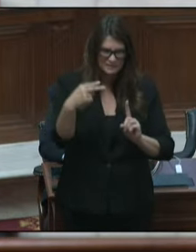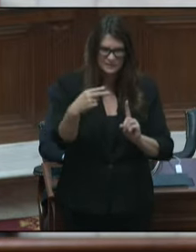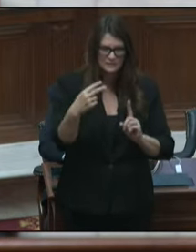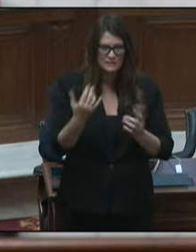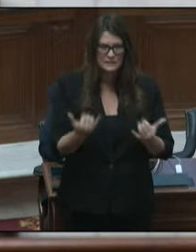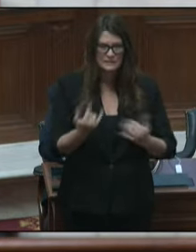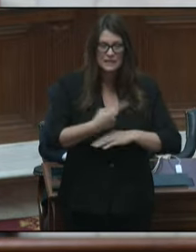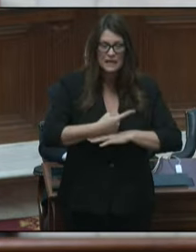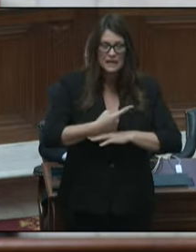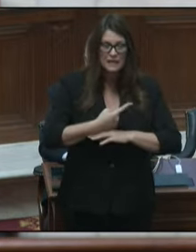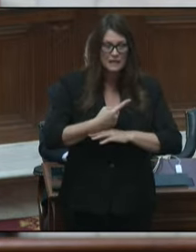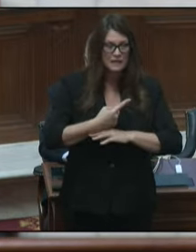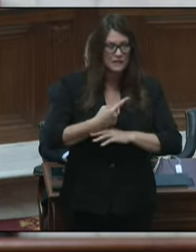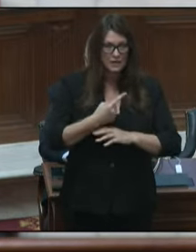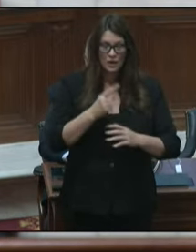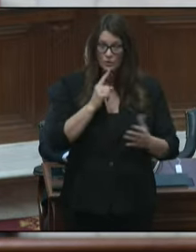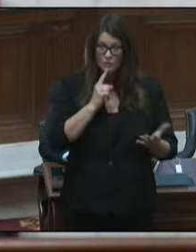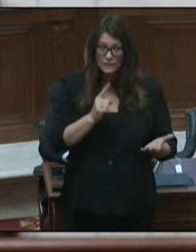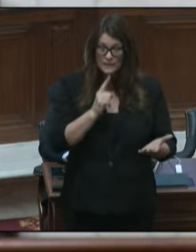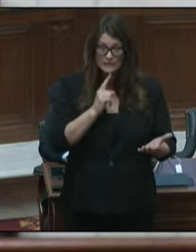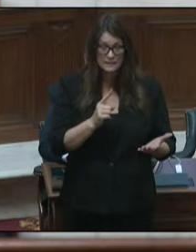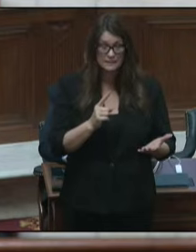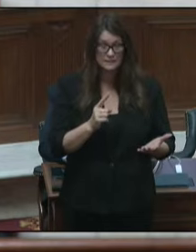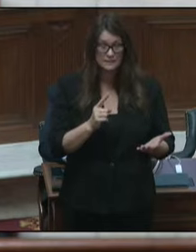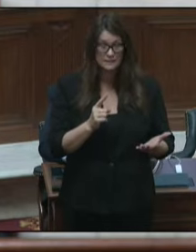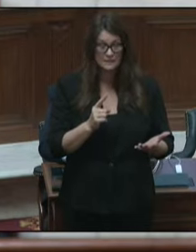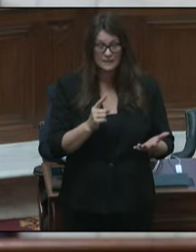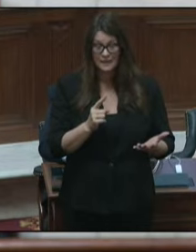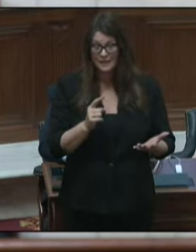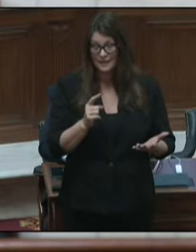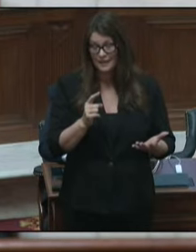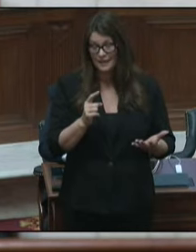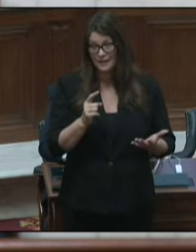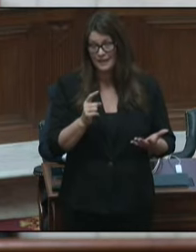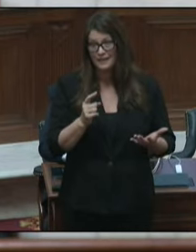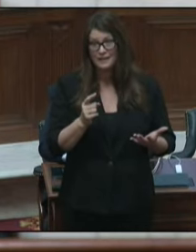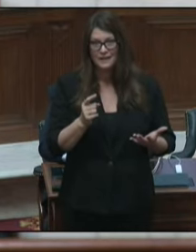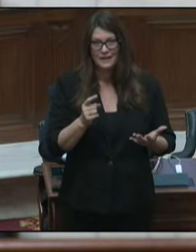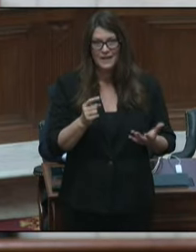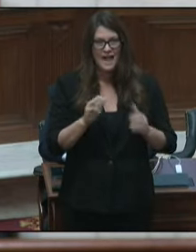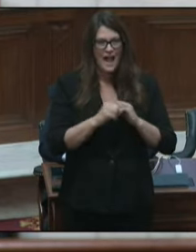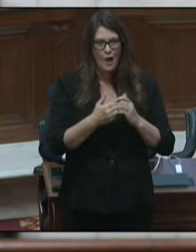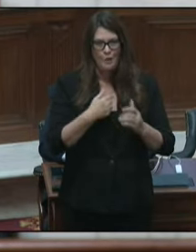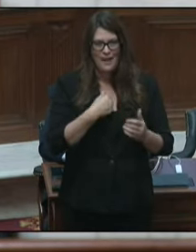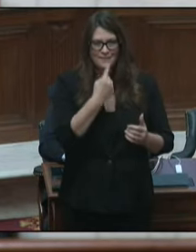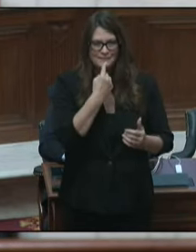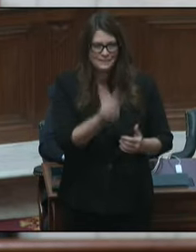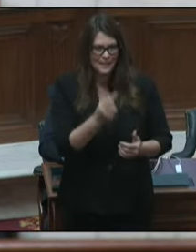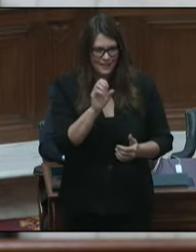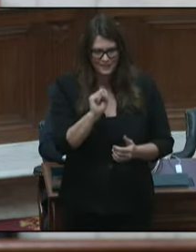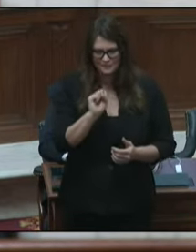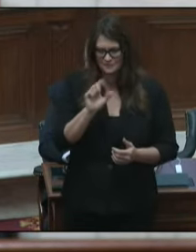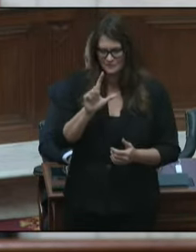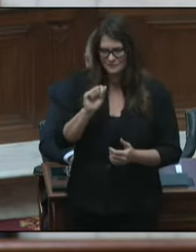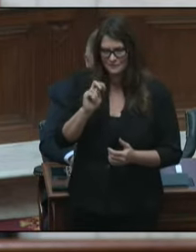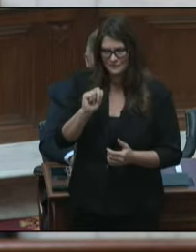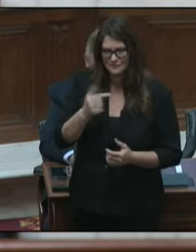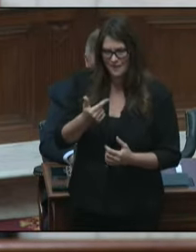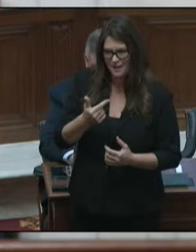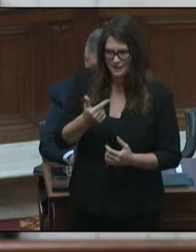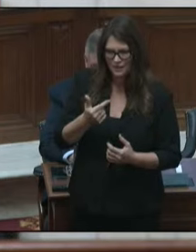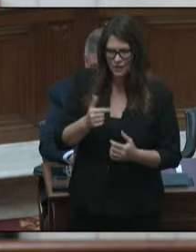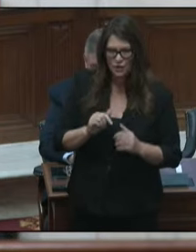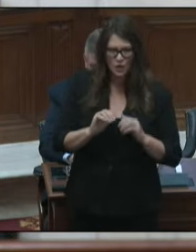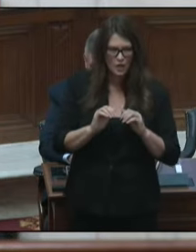Today, of all things, and if I could say it in slang, who could have